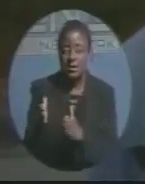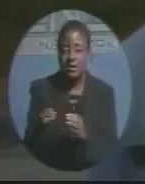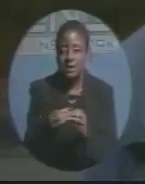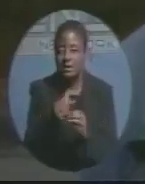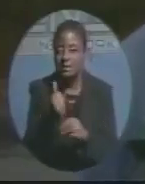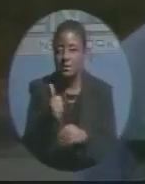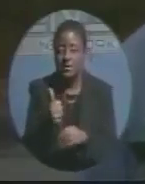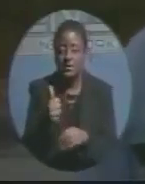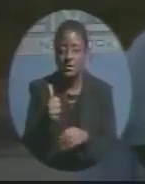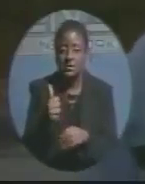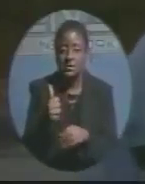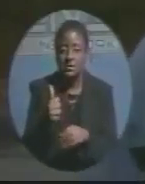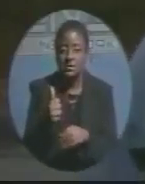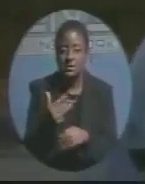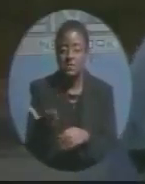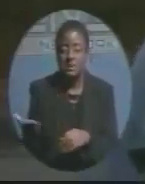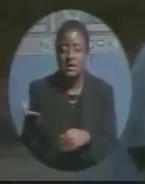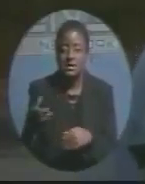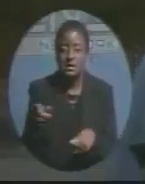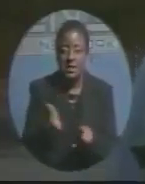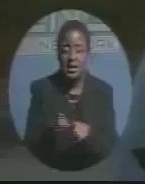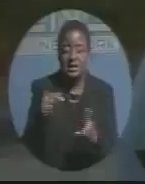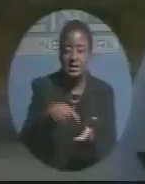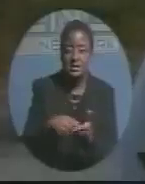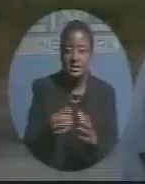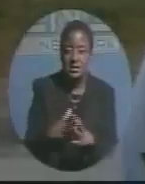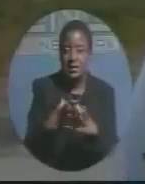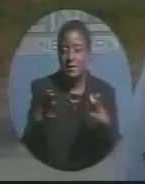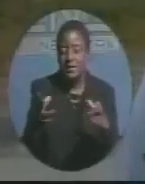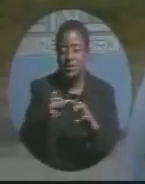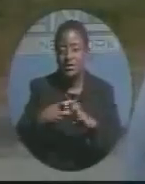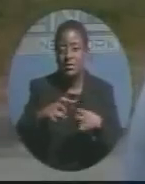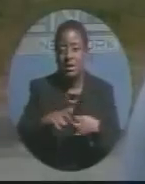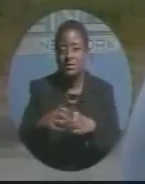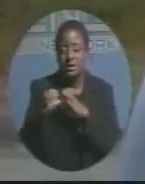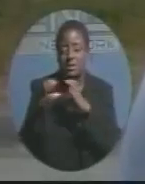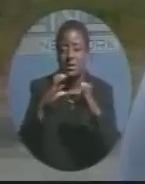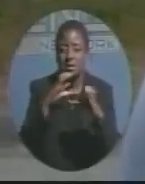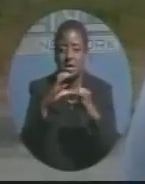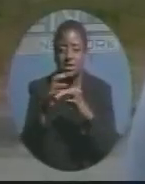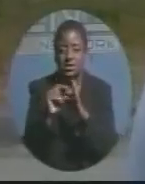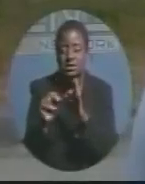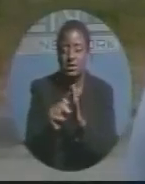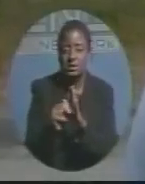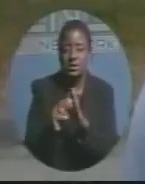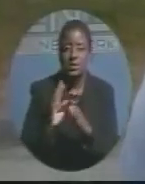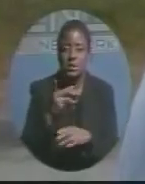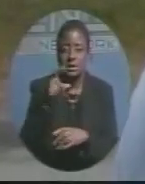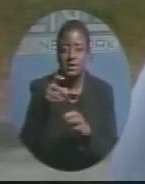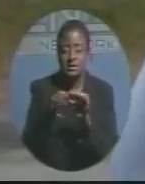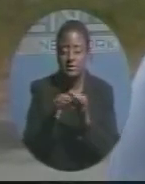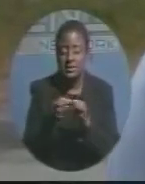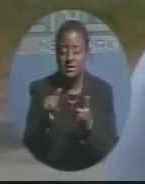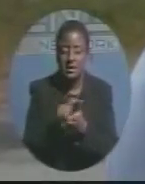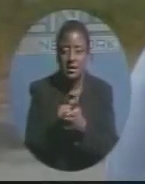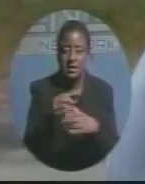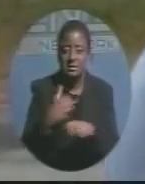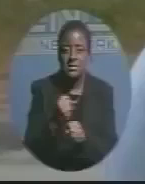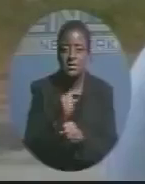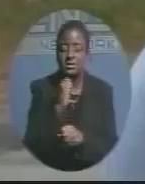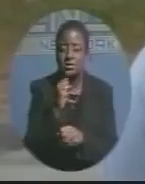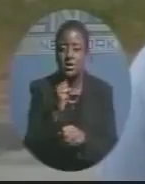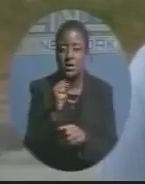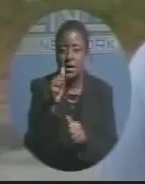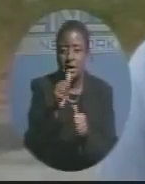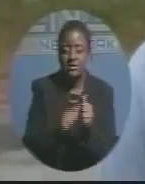incidents like this, the major problem is communication, so we had to correct those. We had to ensure that all of the call list,